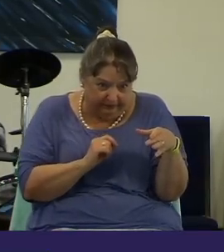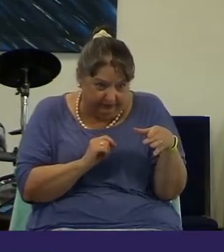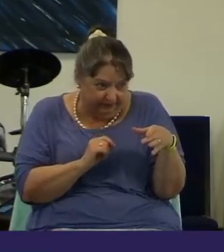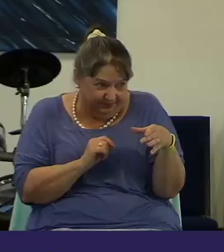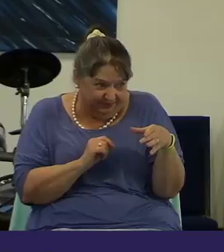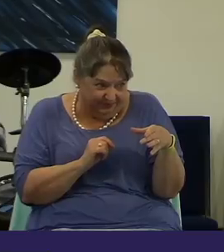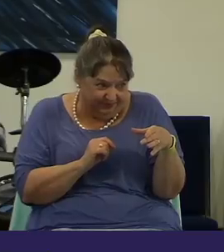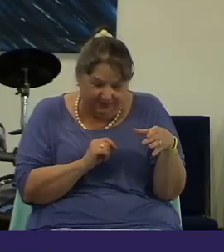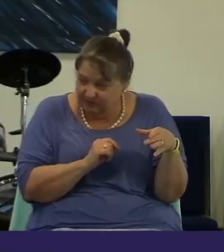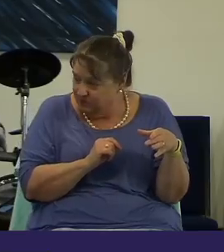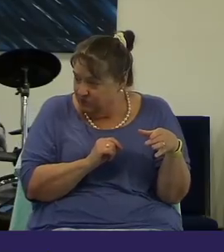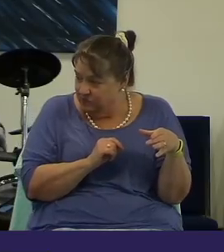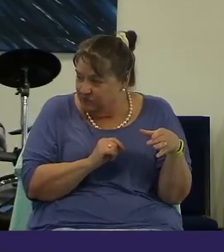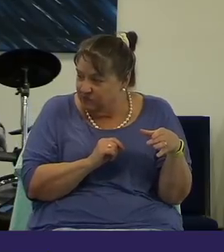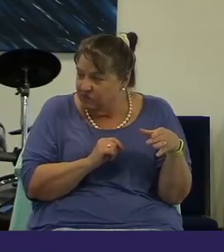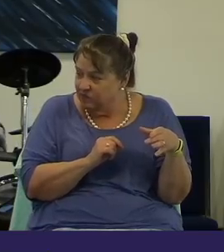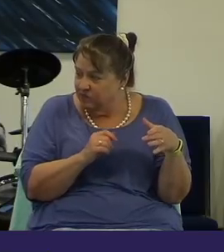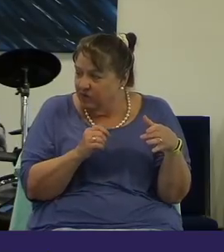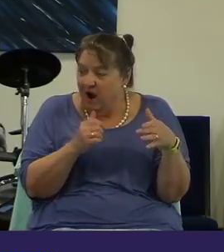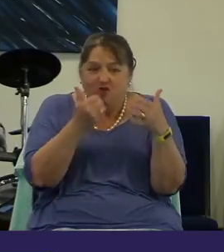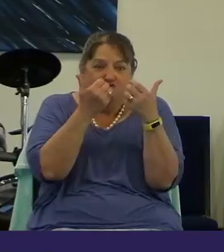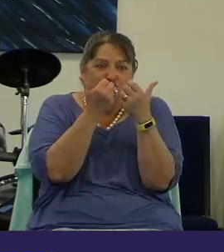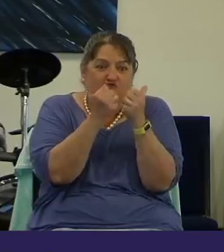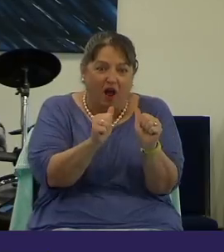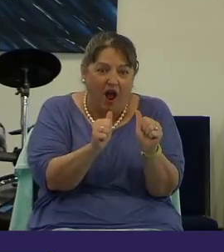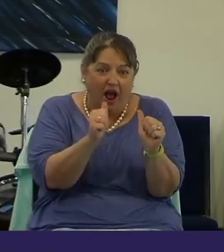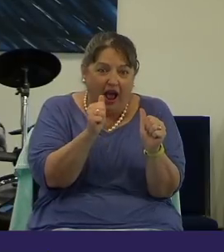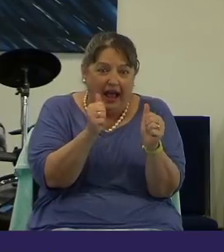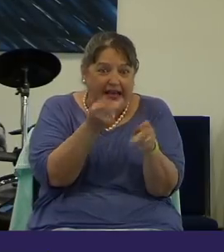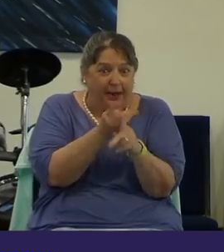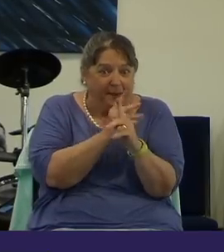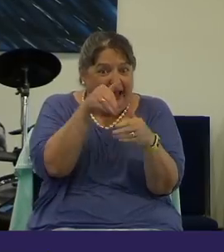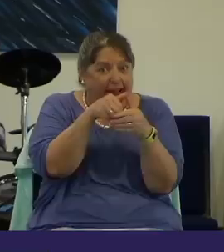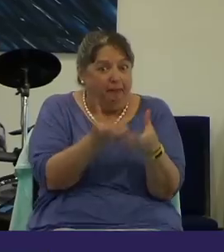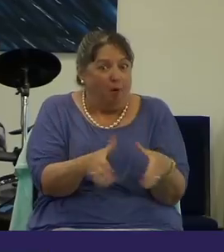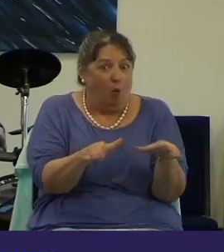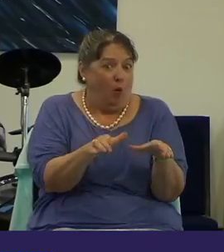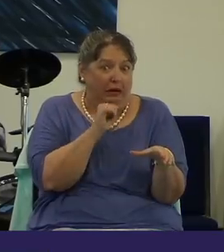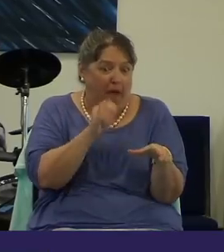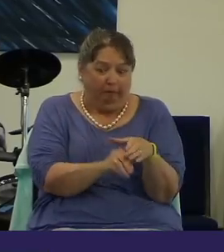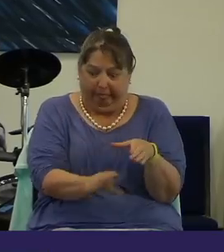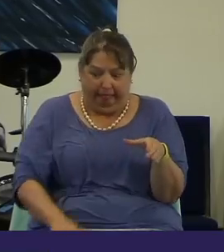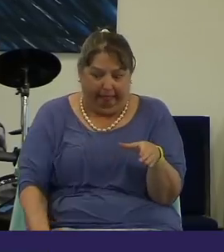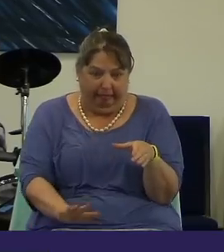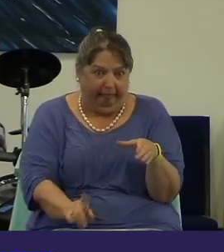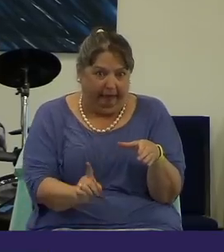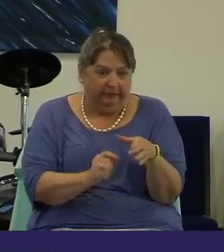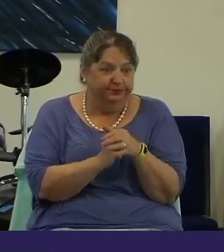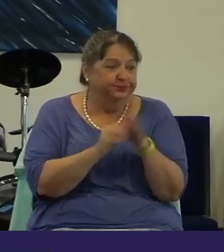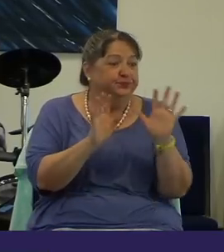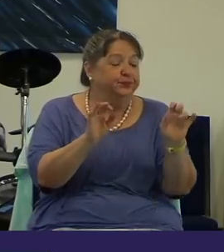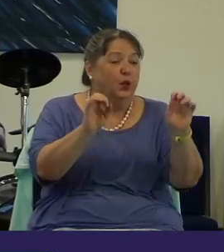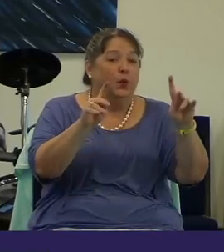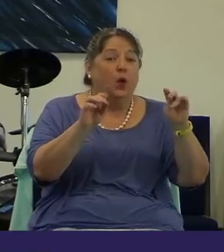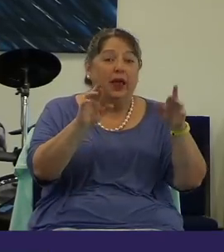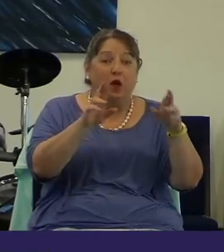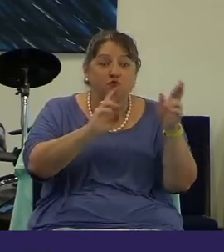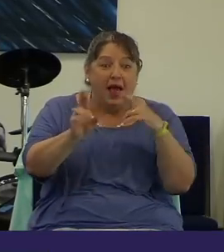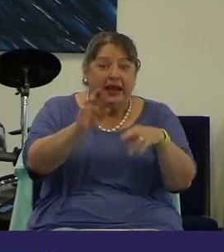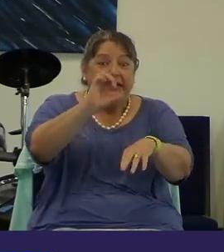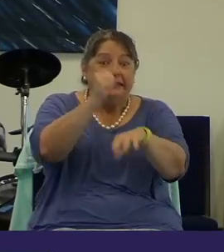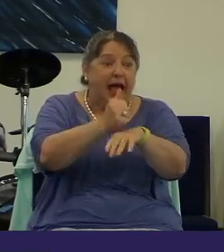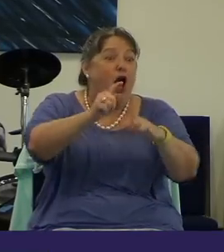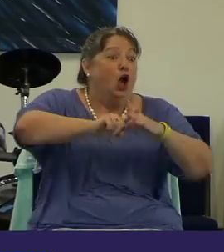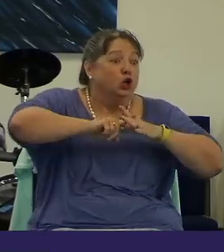Well, try to get as many eggshells in the bowl as you can, okay? Okay. Okay, so we're ready, okay. Set,